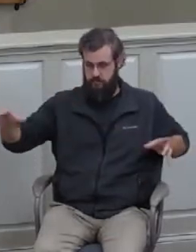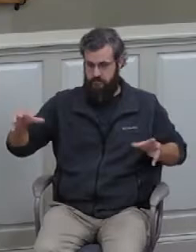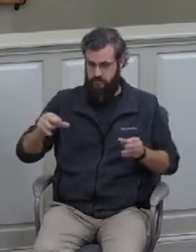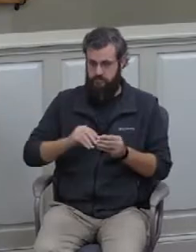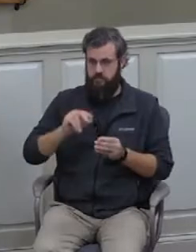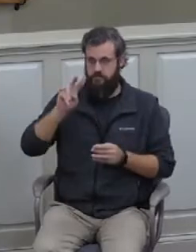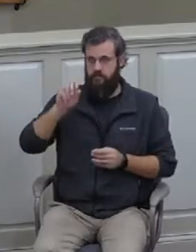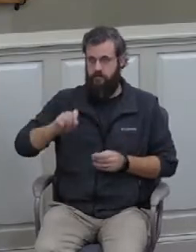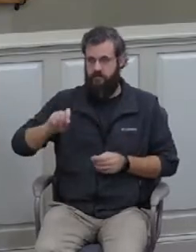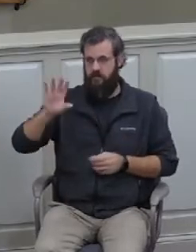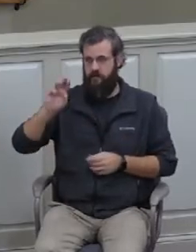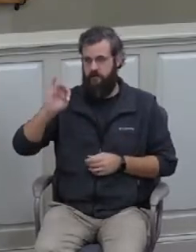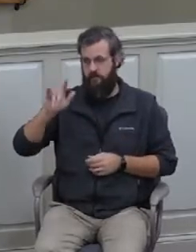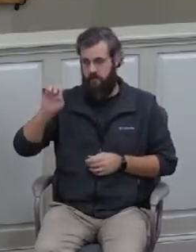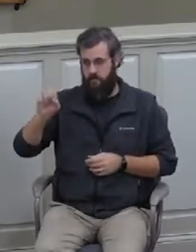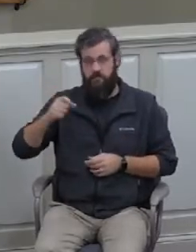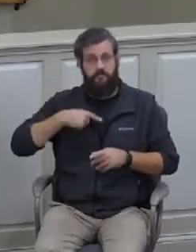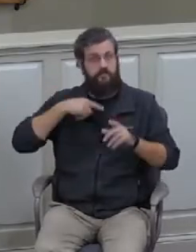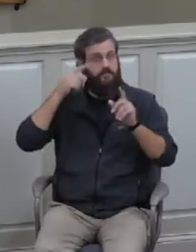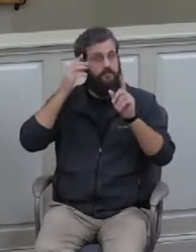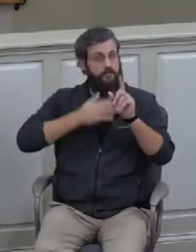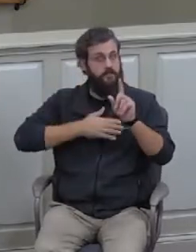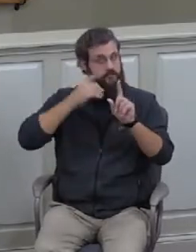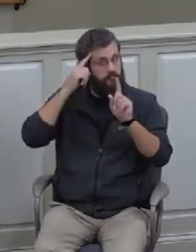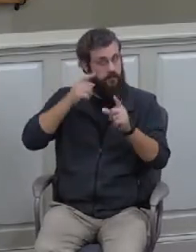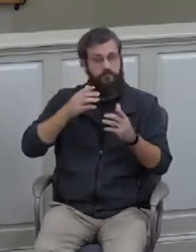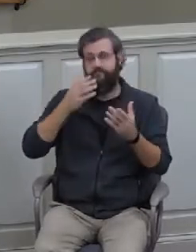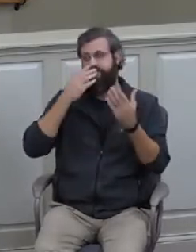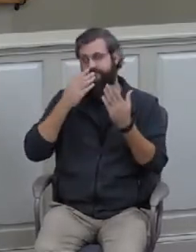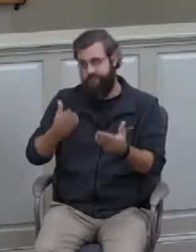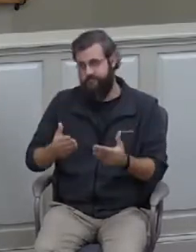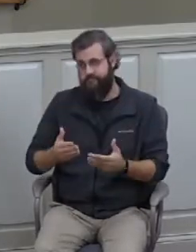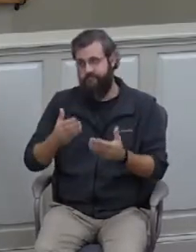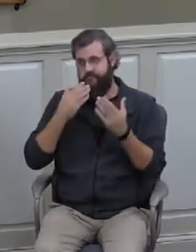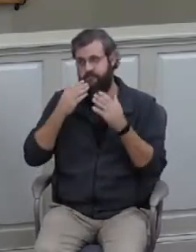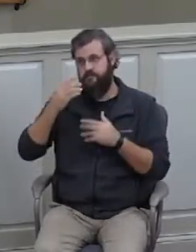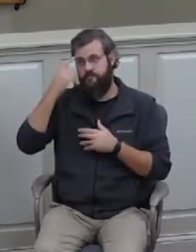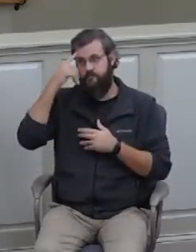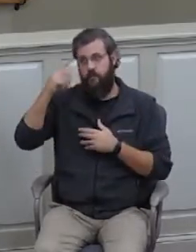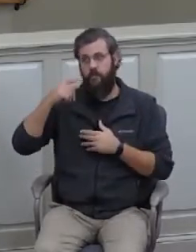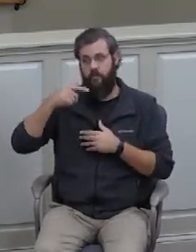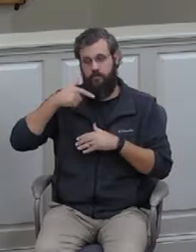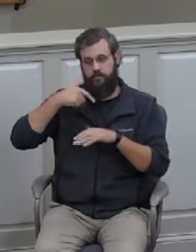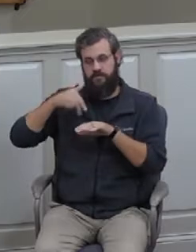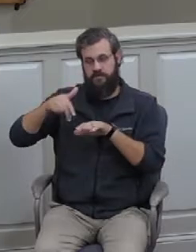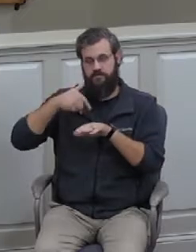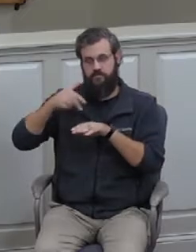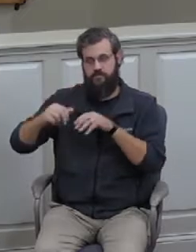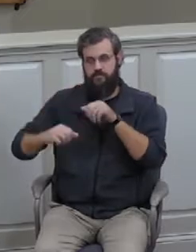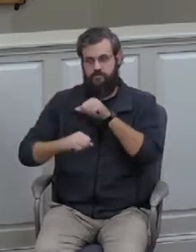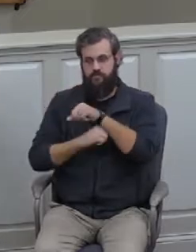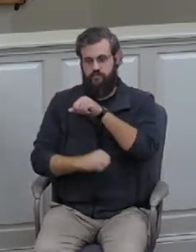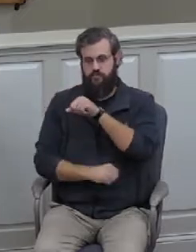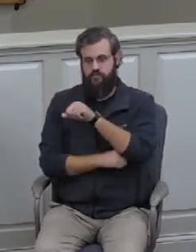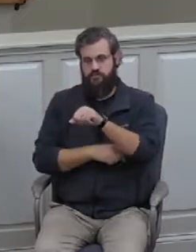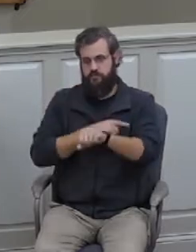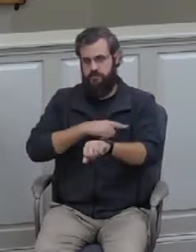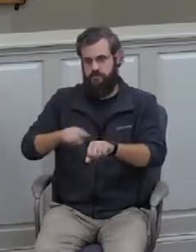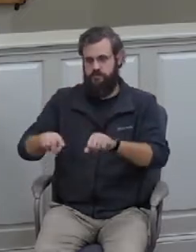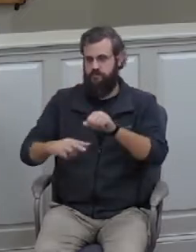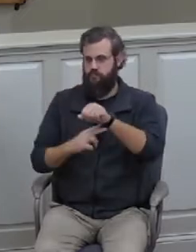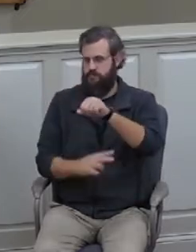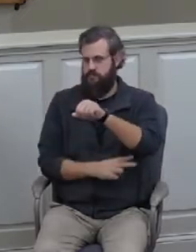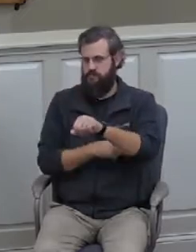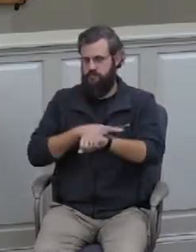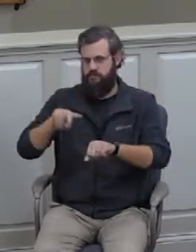So my point in all of that is to say thank you, and also to thank you for the pedestrian bridge on 2nd Street. I know we're having a lot